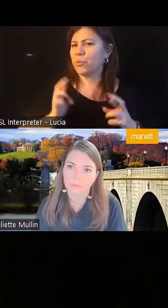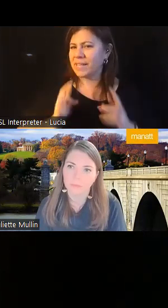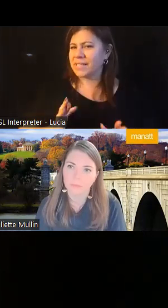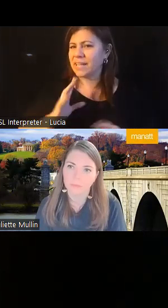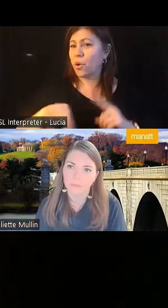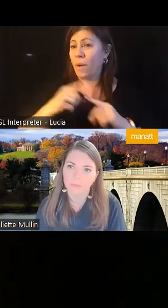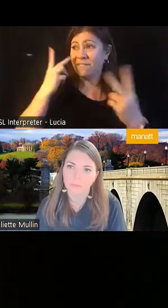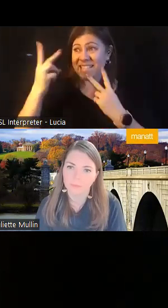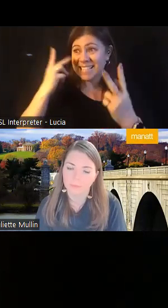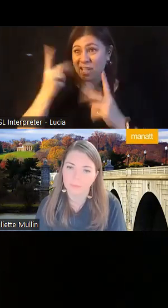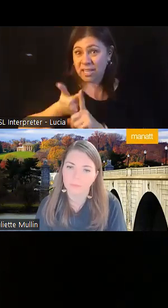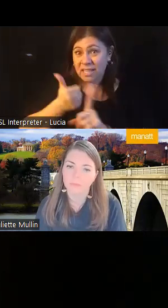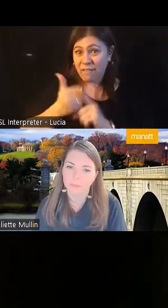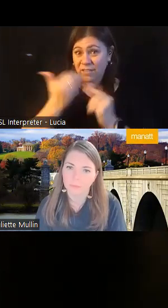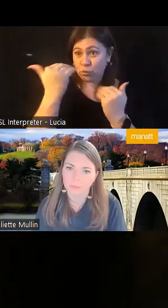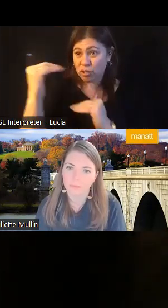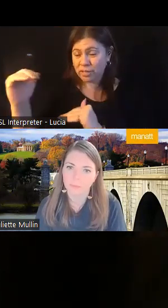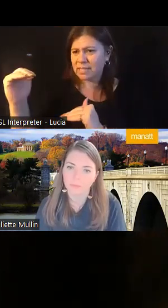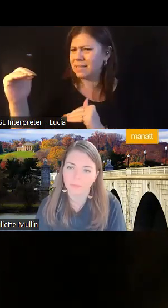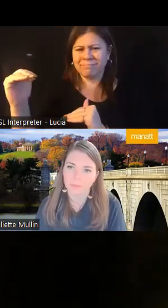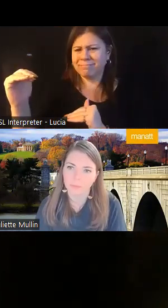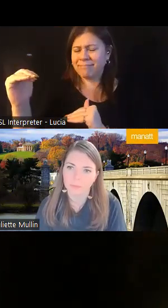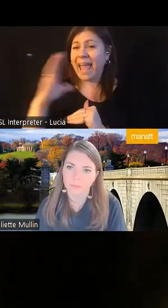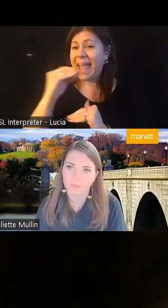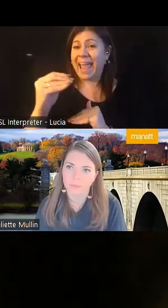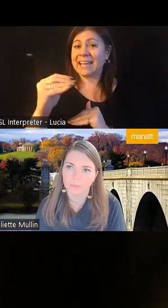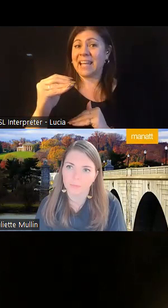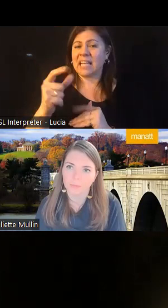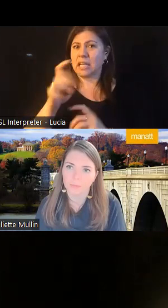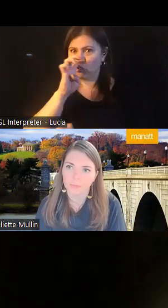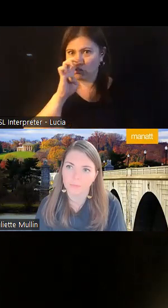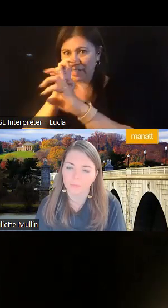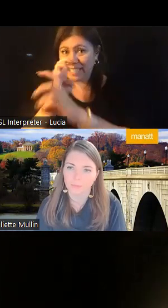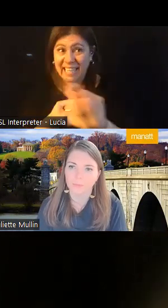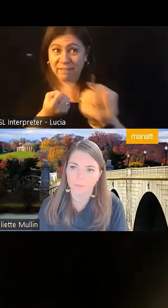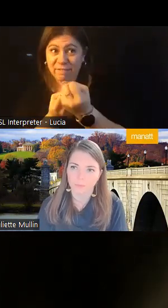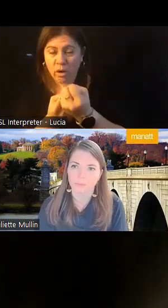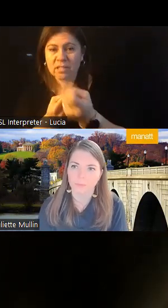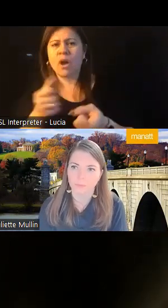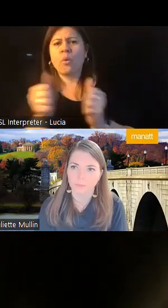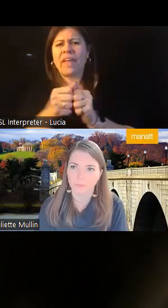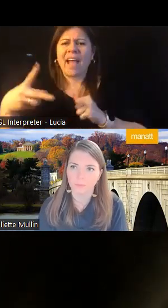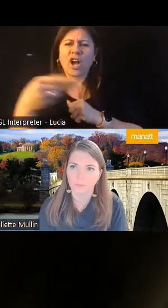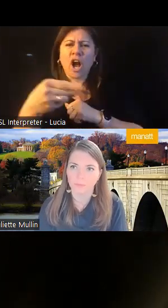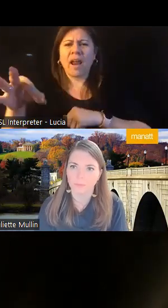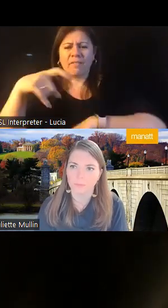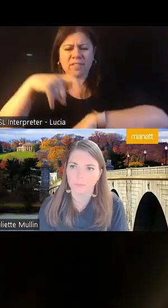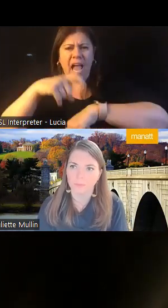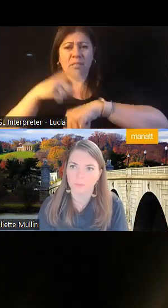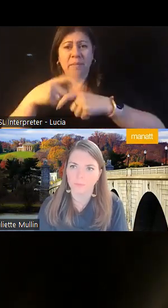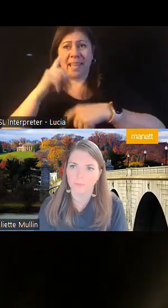is restricted and strictly enforced, with cutoff times being at like sundown.